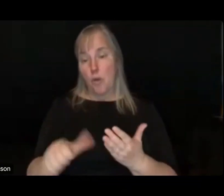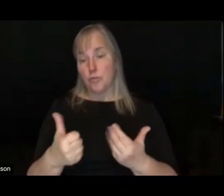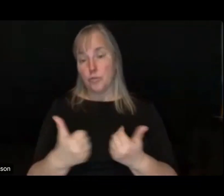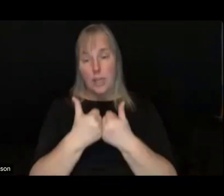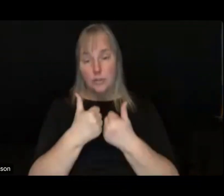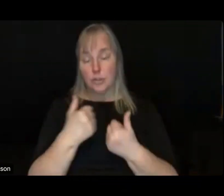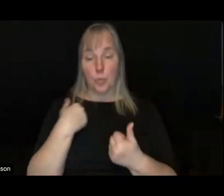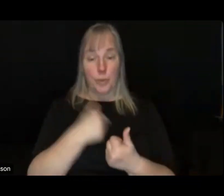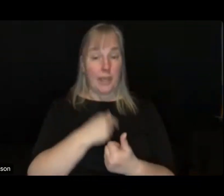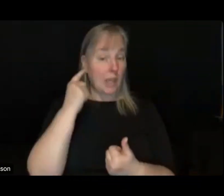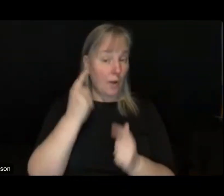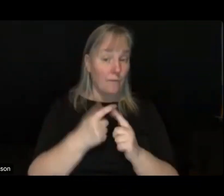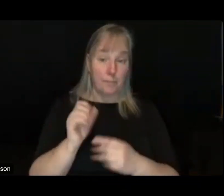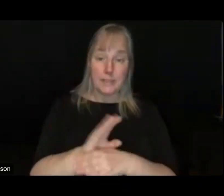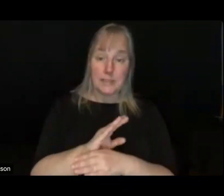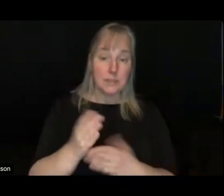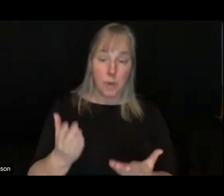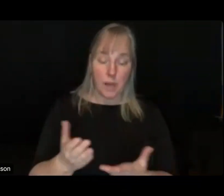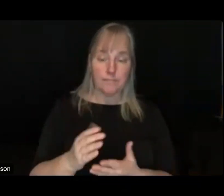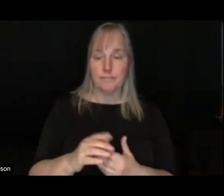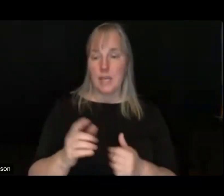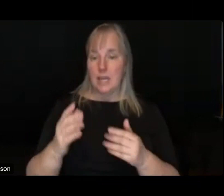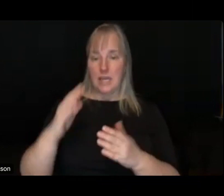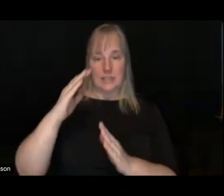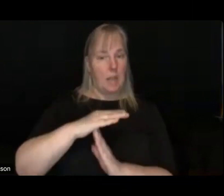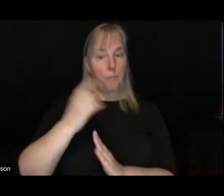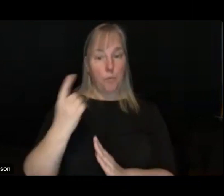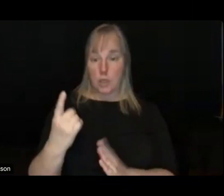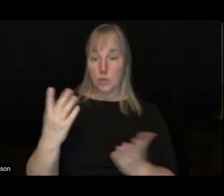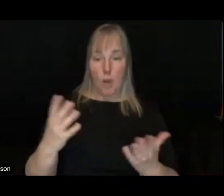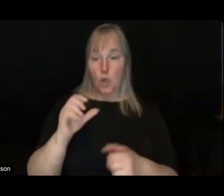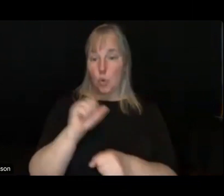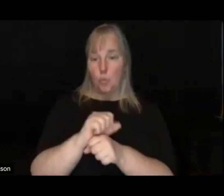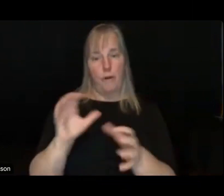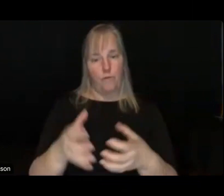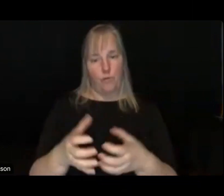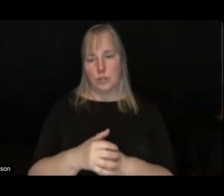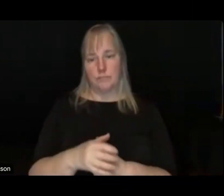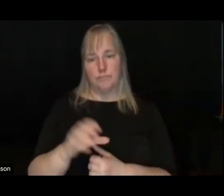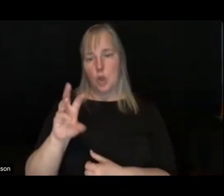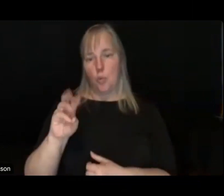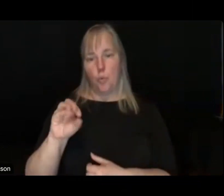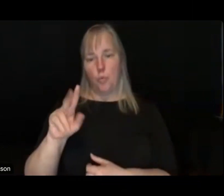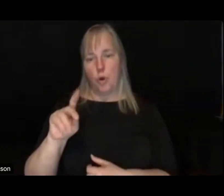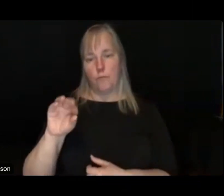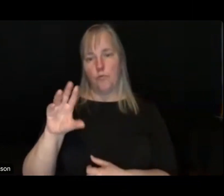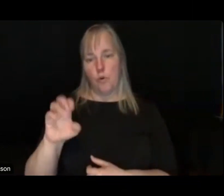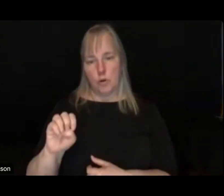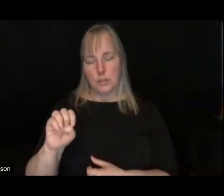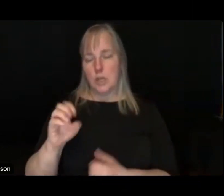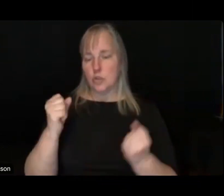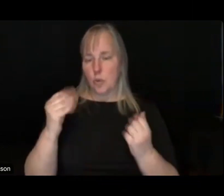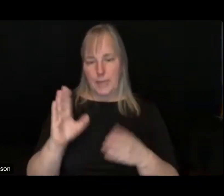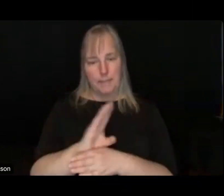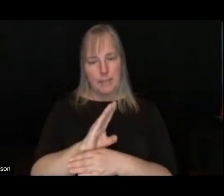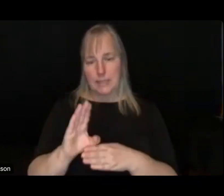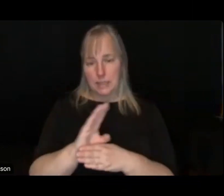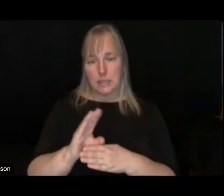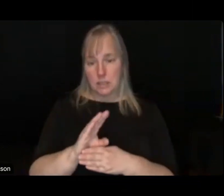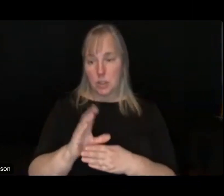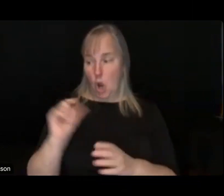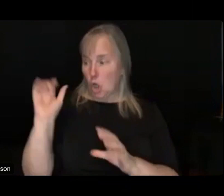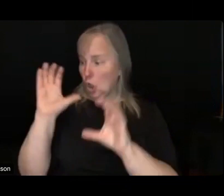our businesses is number one is workforce. So many of our businesses in Howard County are looking for